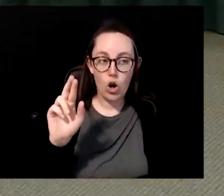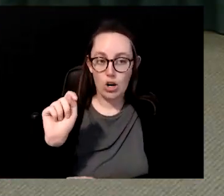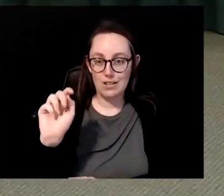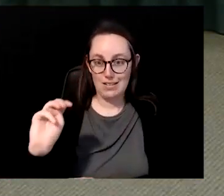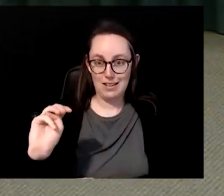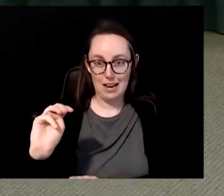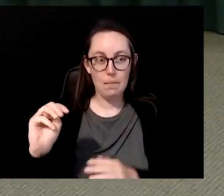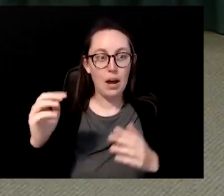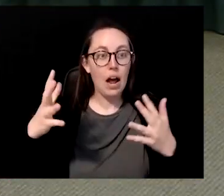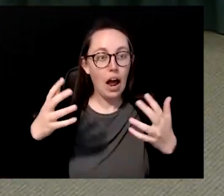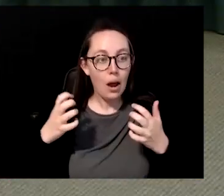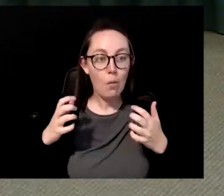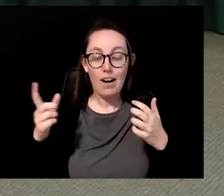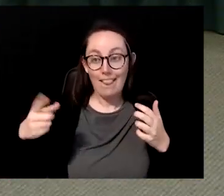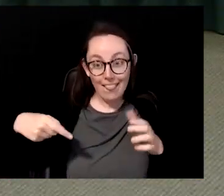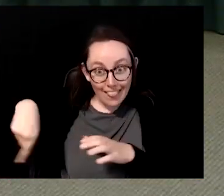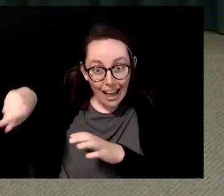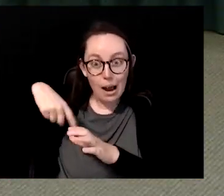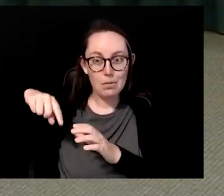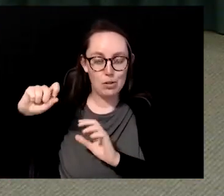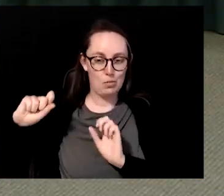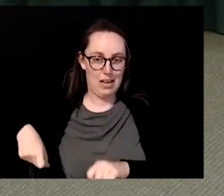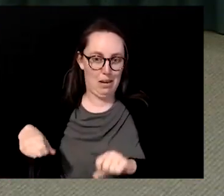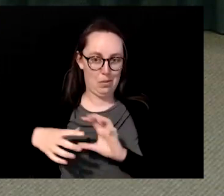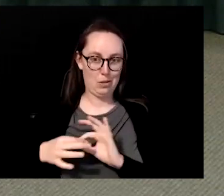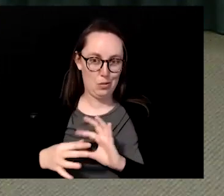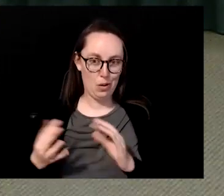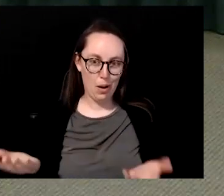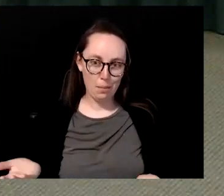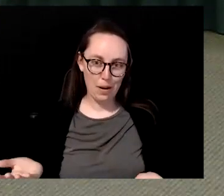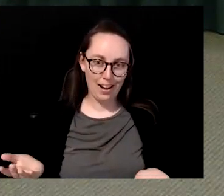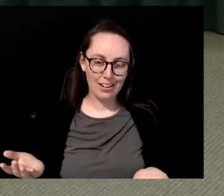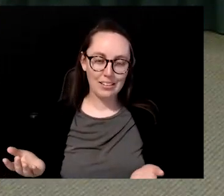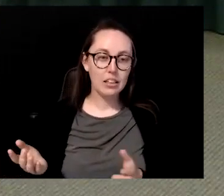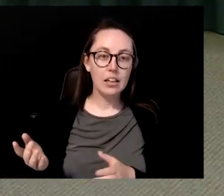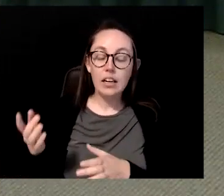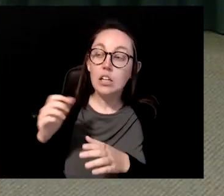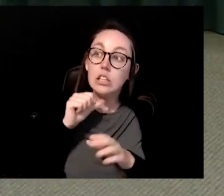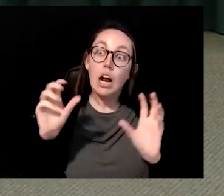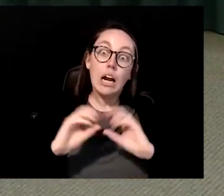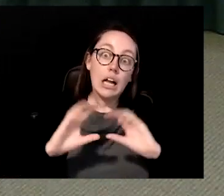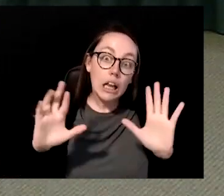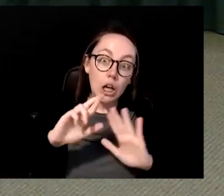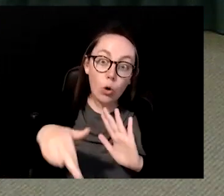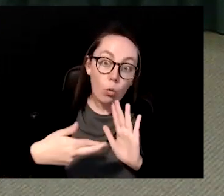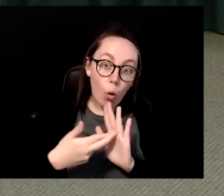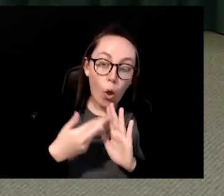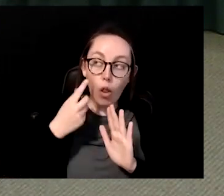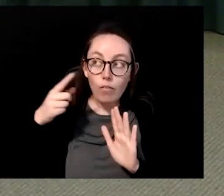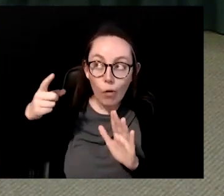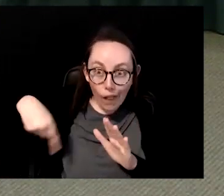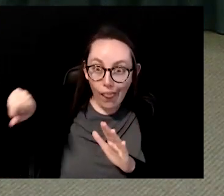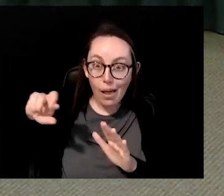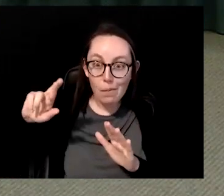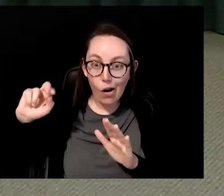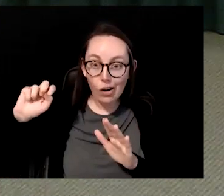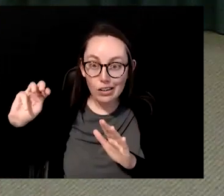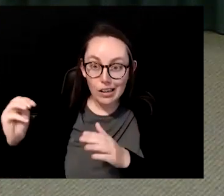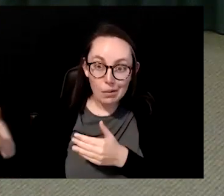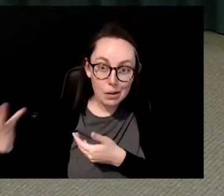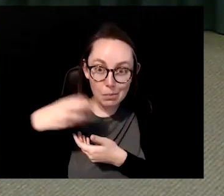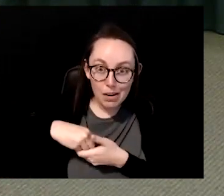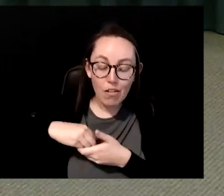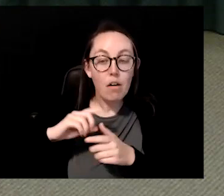there's not a you know a clear role in this process yet at least for RTM but there's always you know Gathering